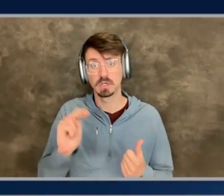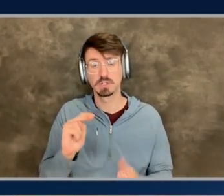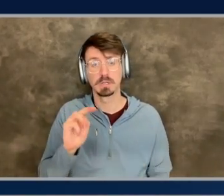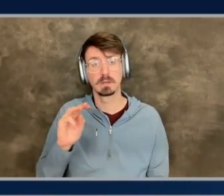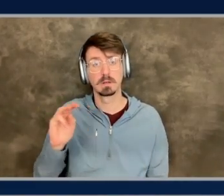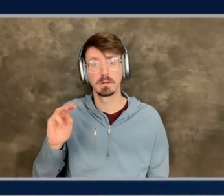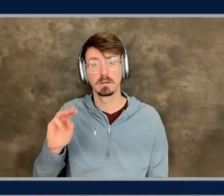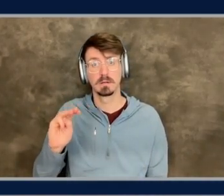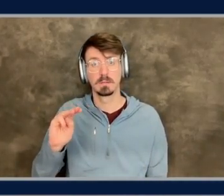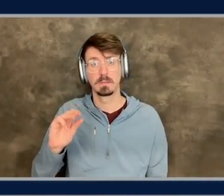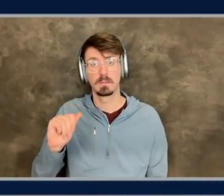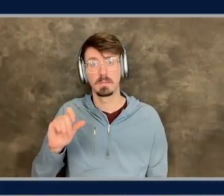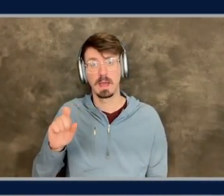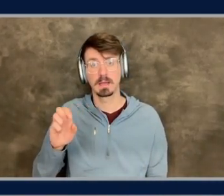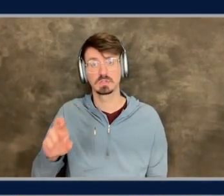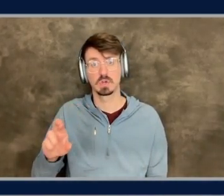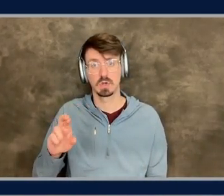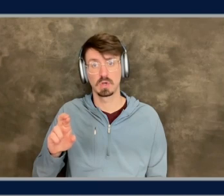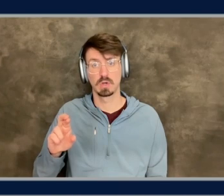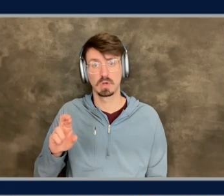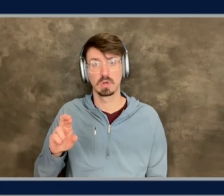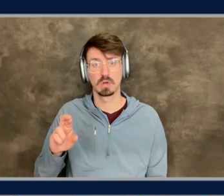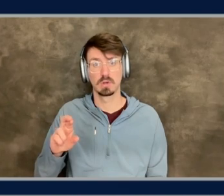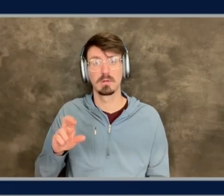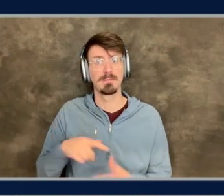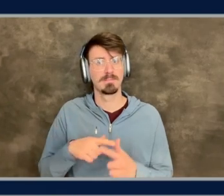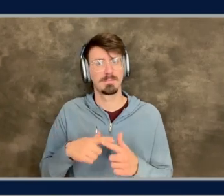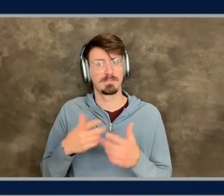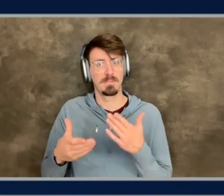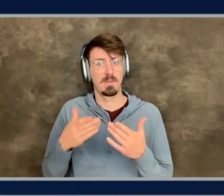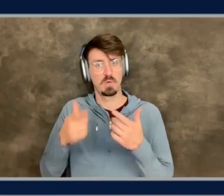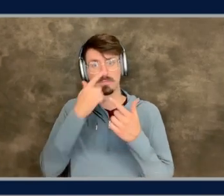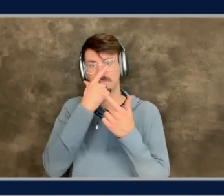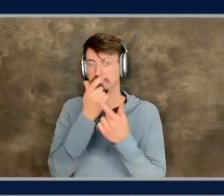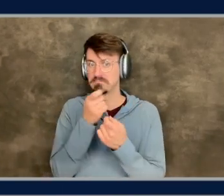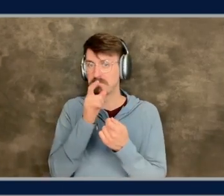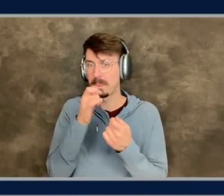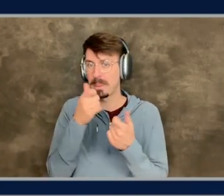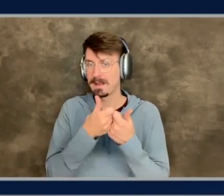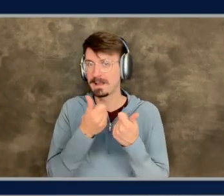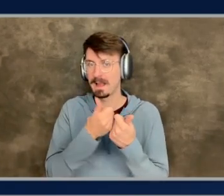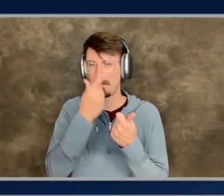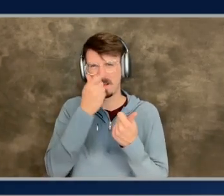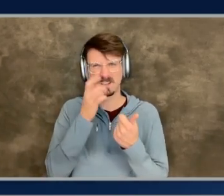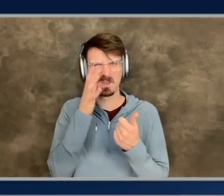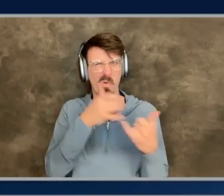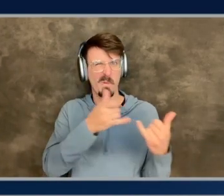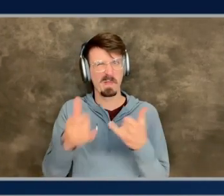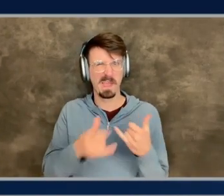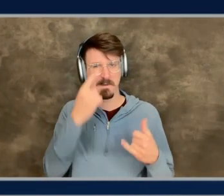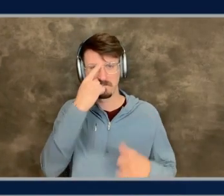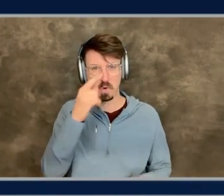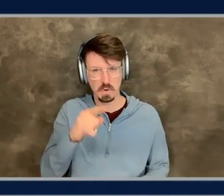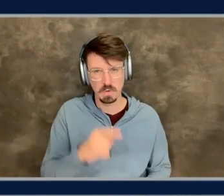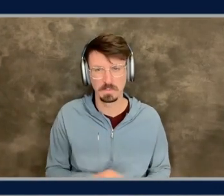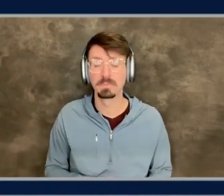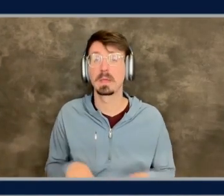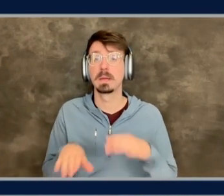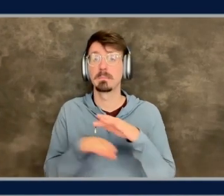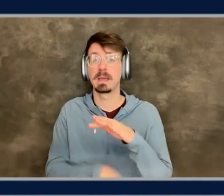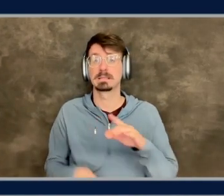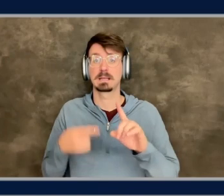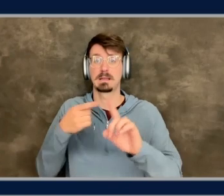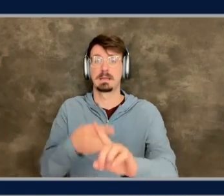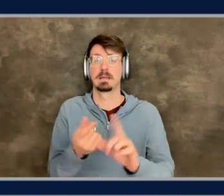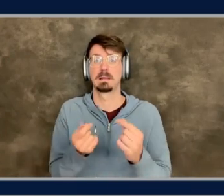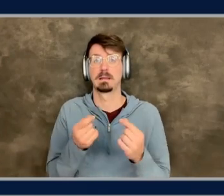very interested, or if you don't have, you might be very interested in that game because Yeah. it's going to play the dungeon master for you. So basically, he's explaining